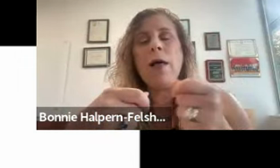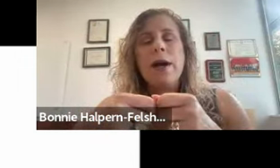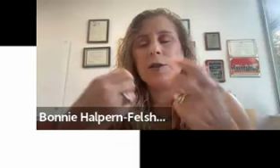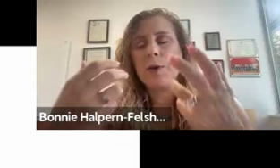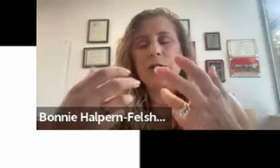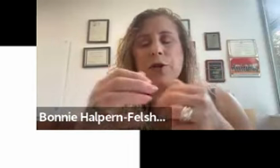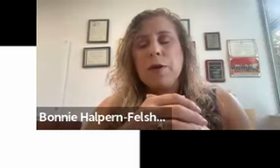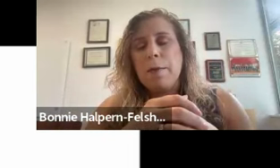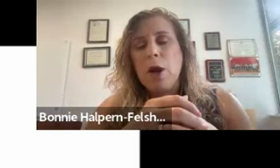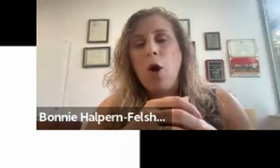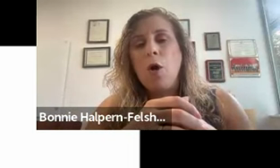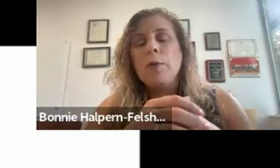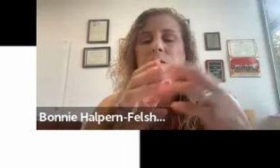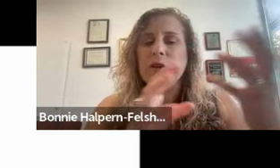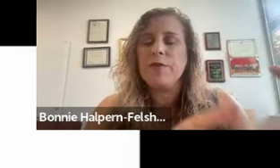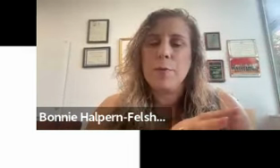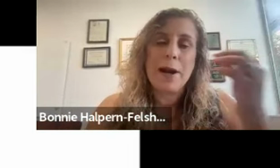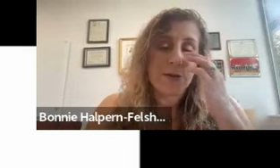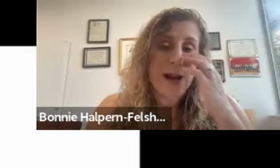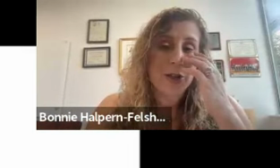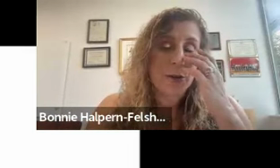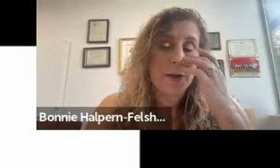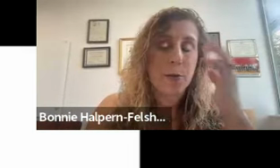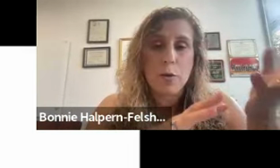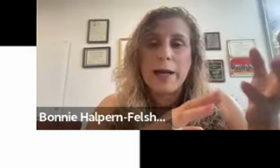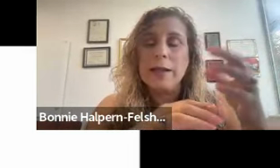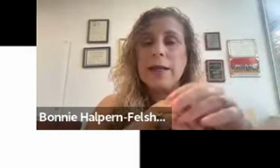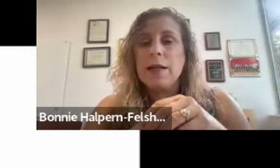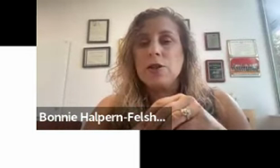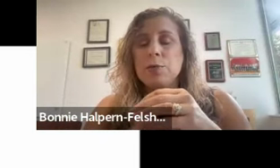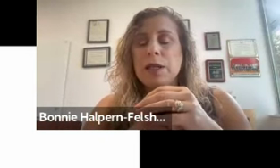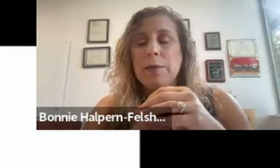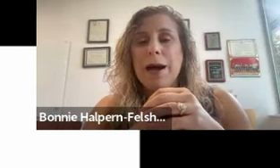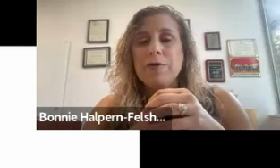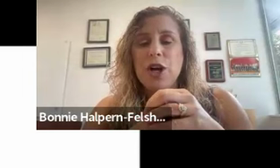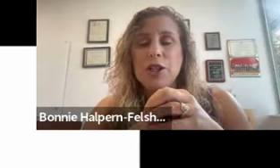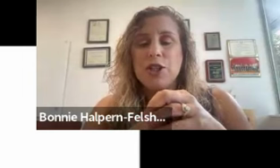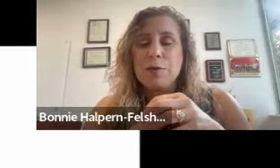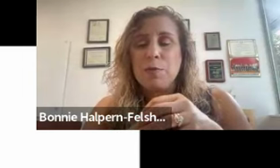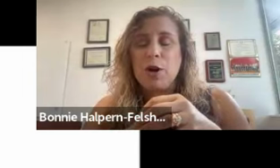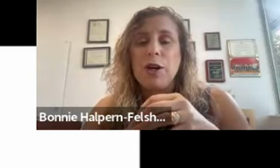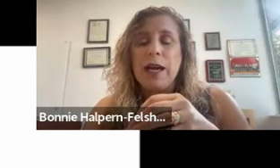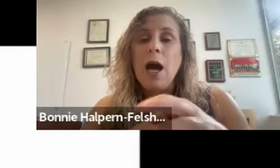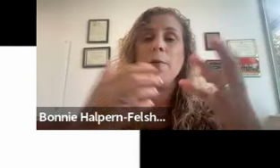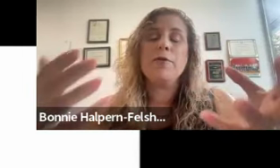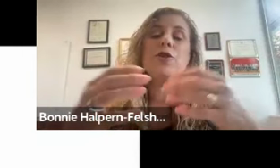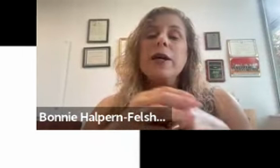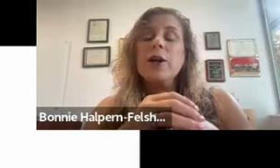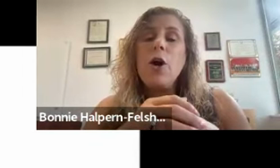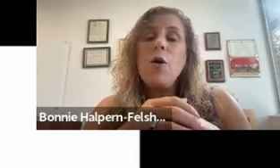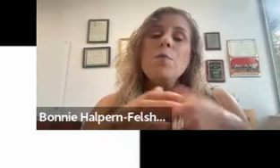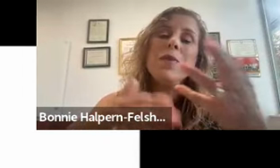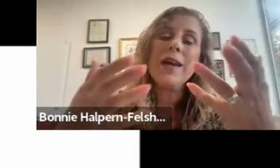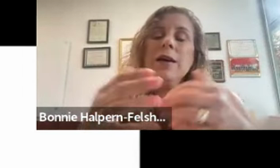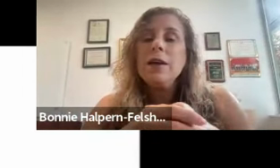know that, especially if you're doing them at home, different if they're manufactured, then they're more regulated in terms of the amount of chocolate chips per cookie. But if you're doing it